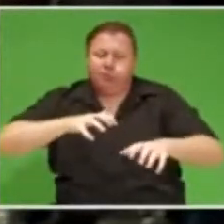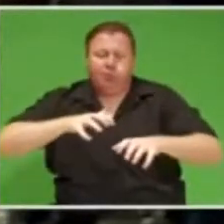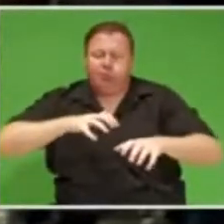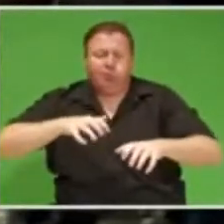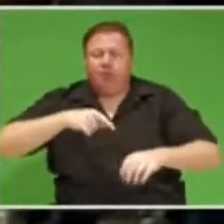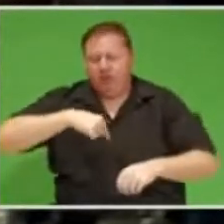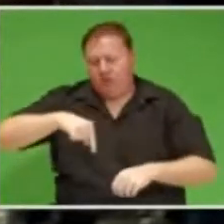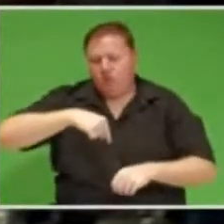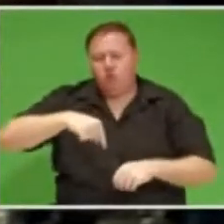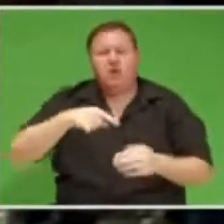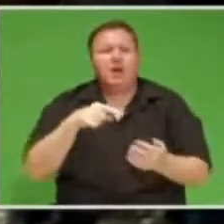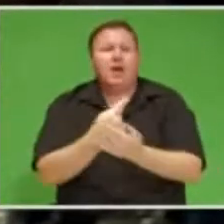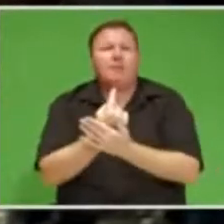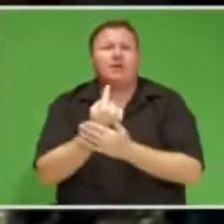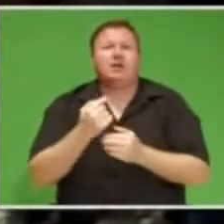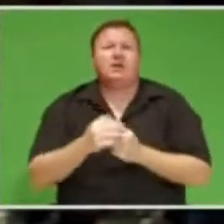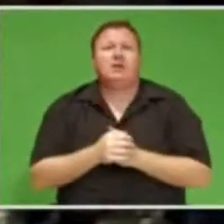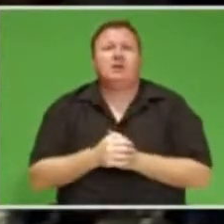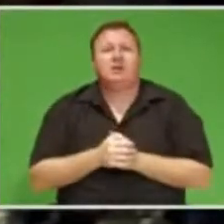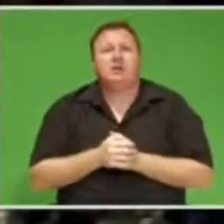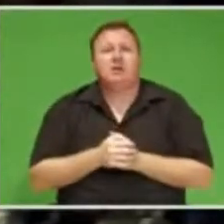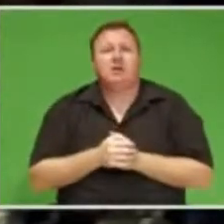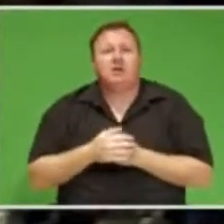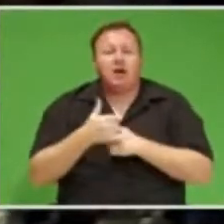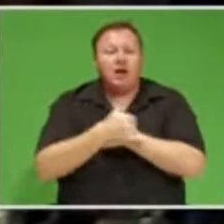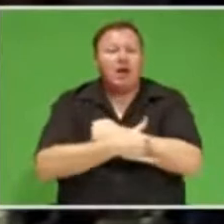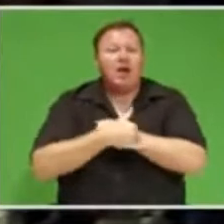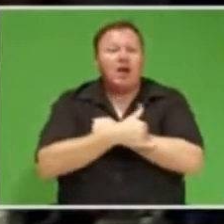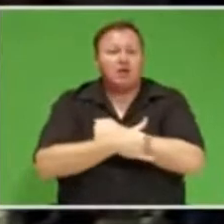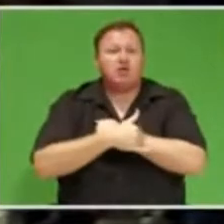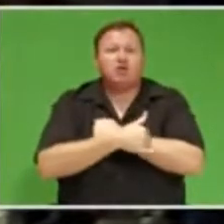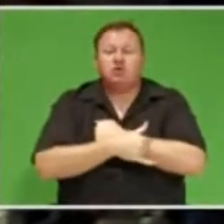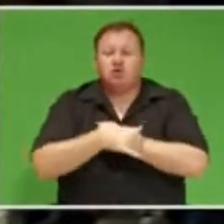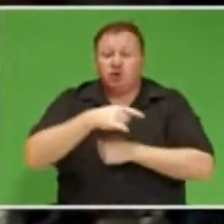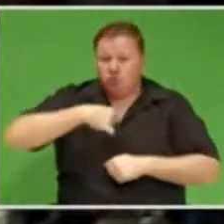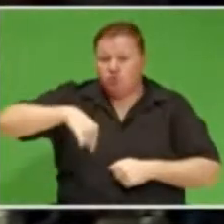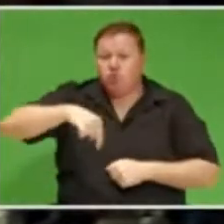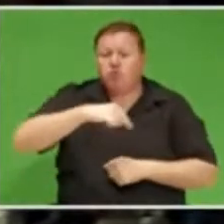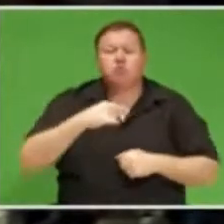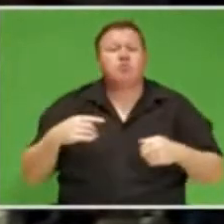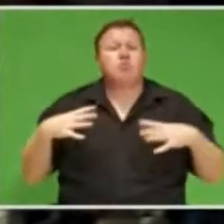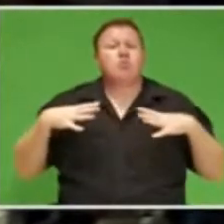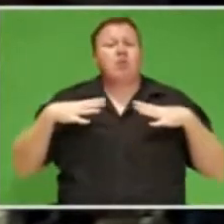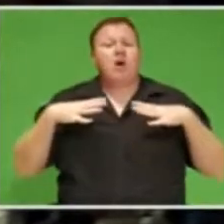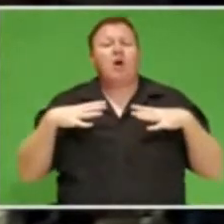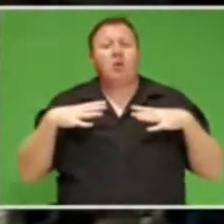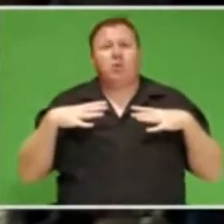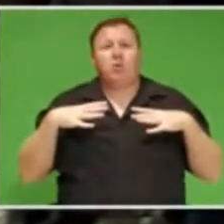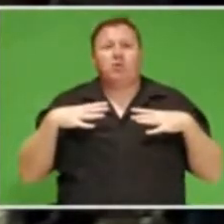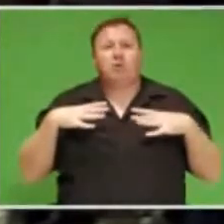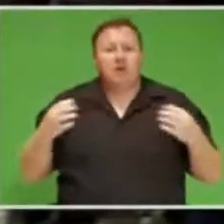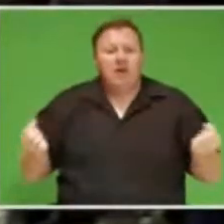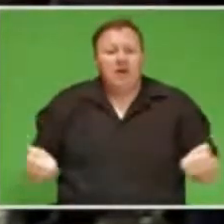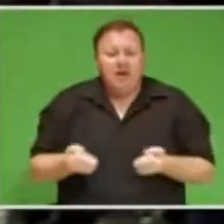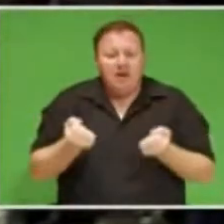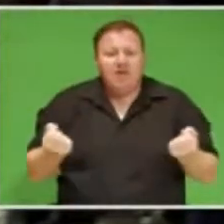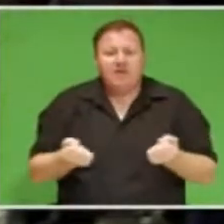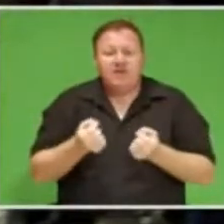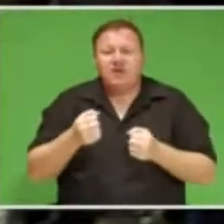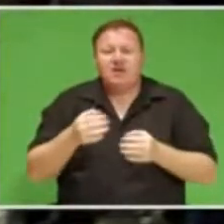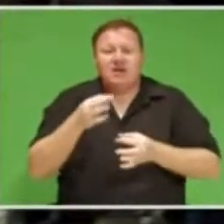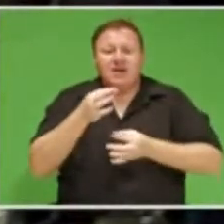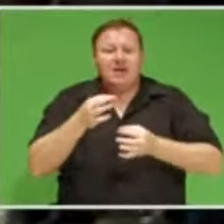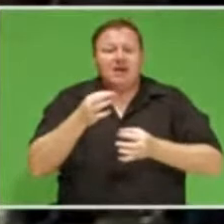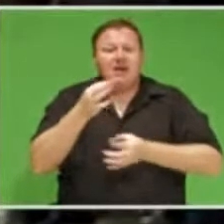week. As a country, we are immensely proud of the efforts of the gift of